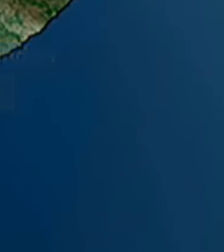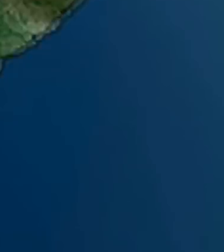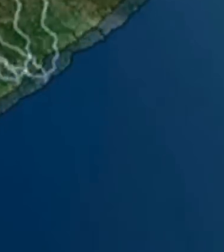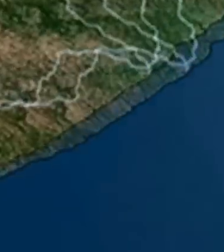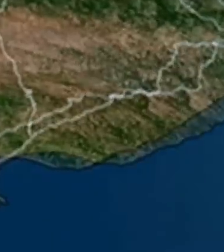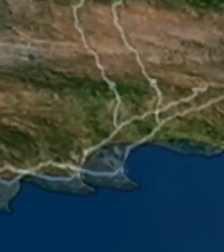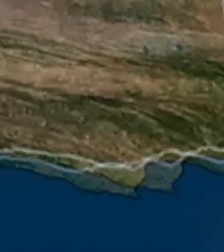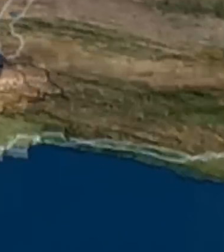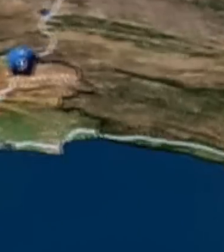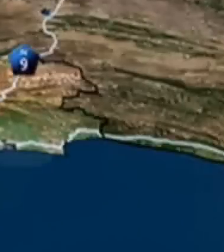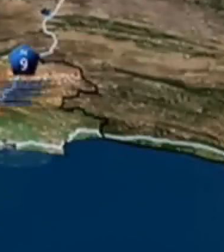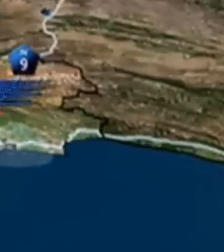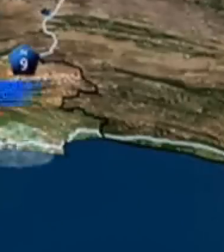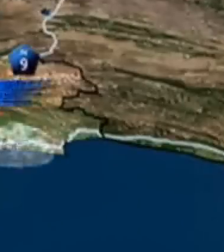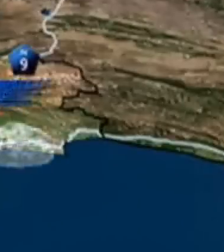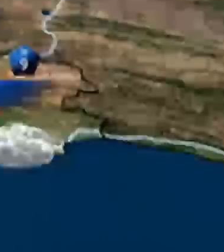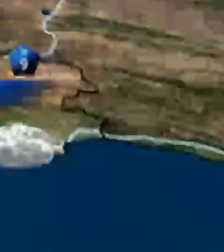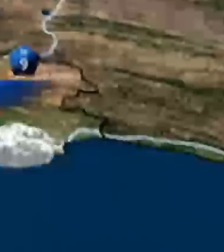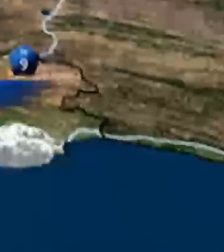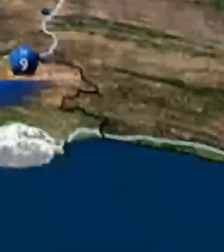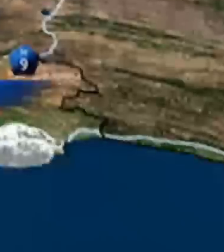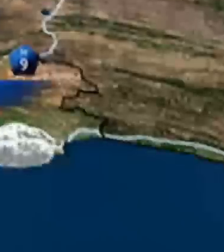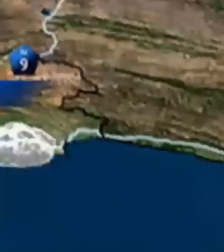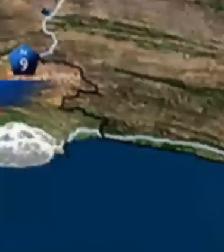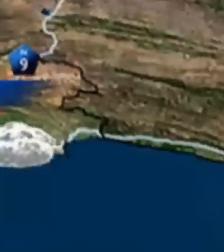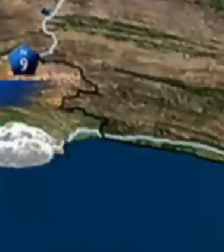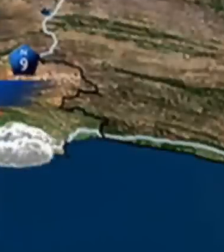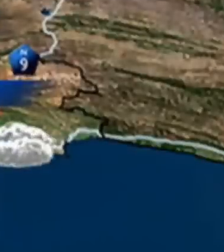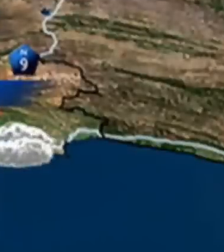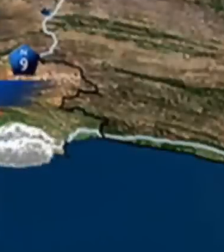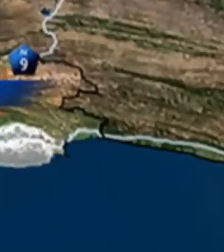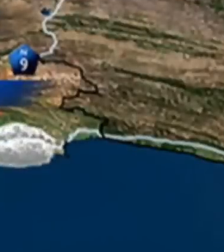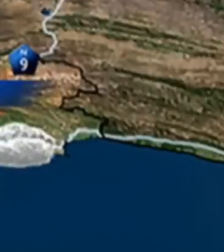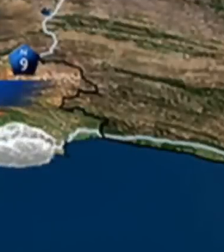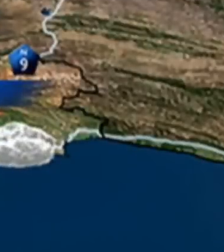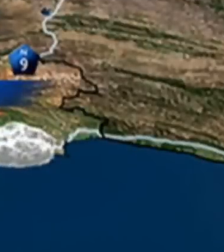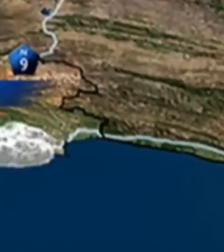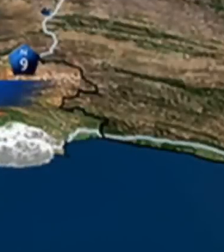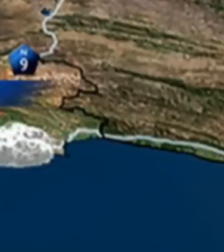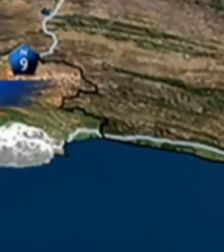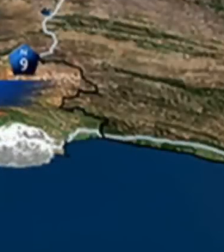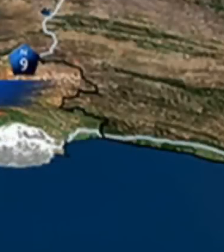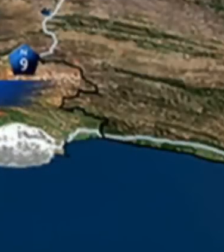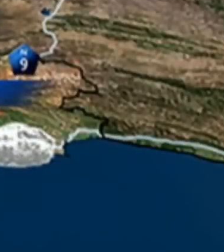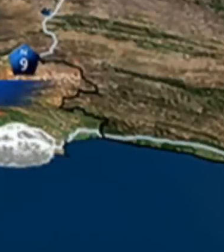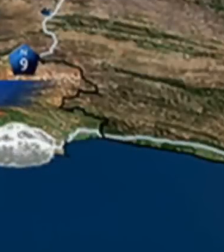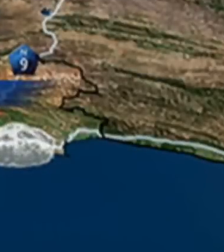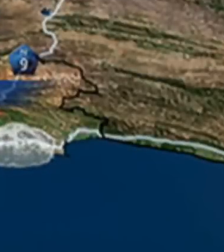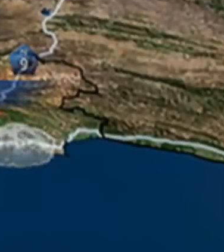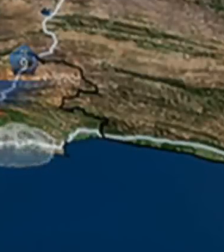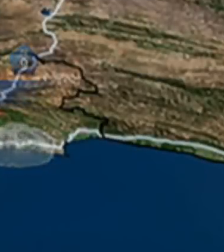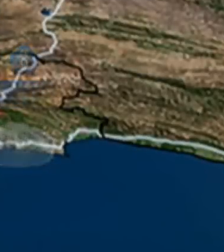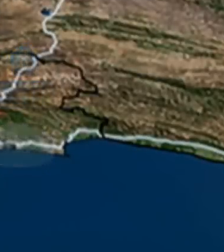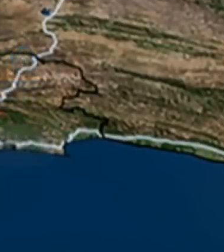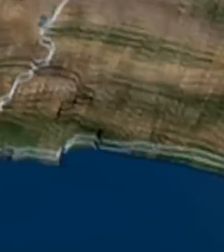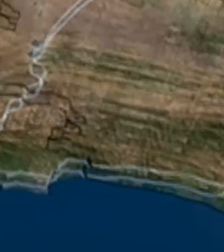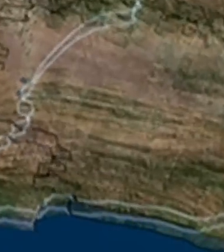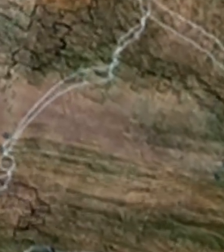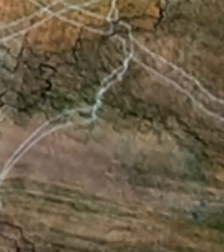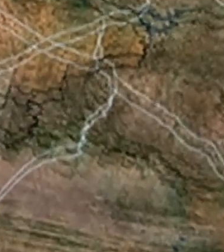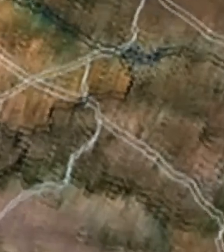phole felle fela ho 30 America fela Langsberg o tla jwale ka Worcester tse sa hona ka hona